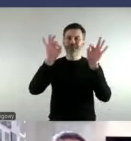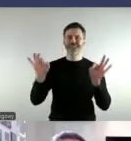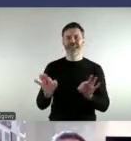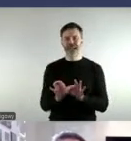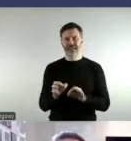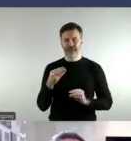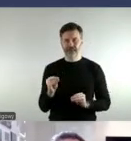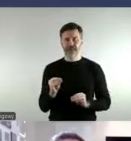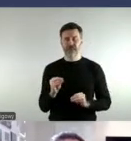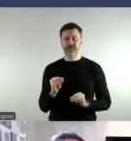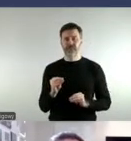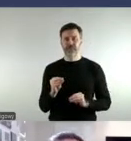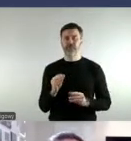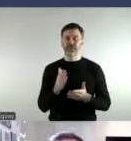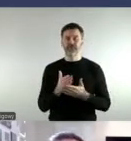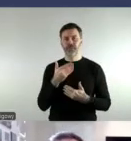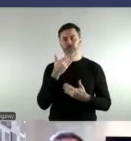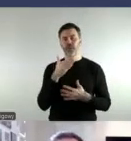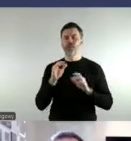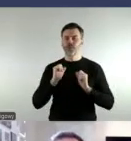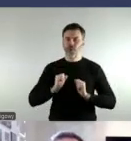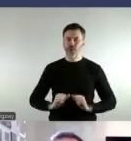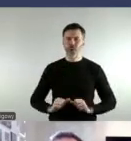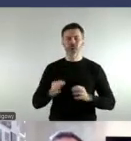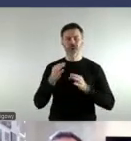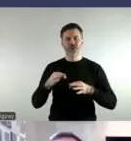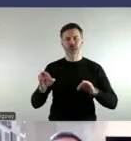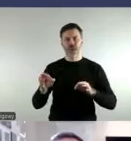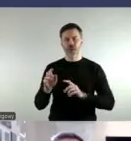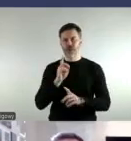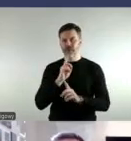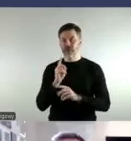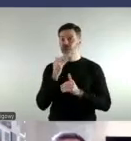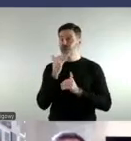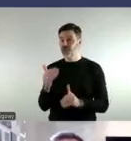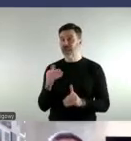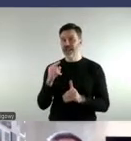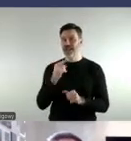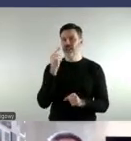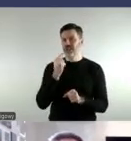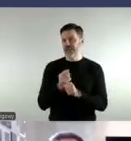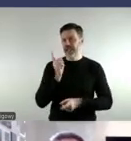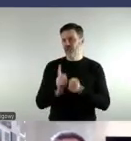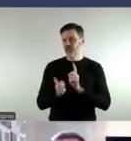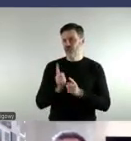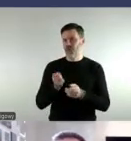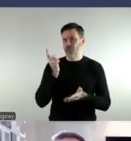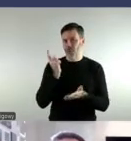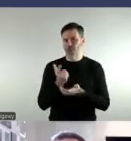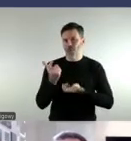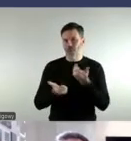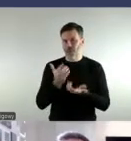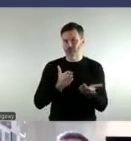we don't have to use all these titles and papers and all these forms, it makes it really faster